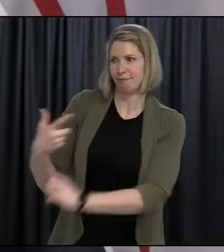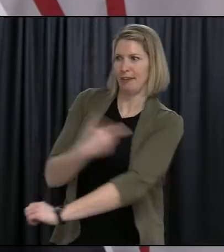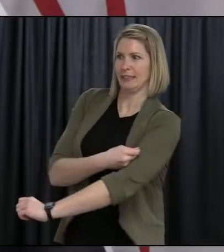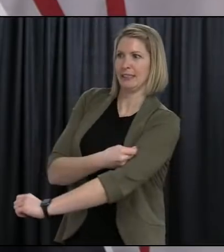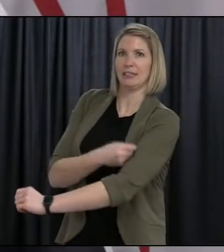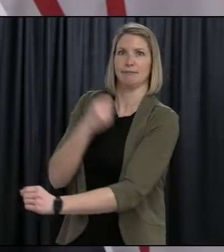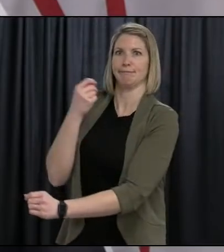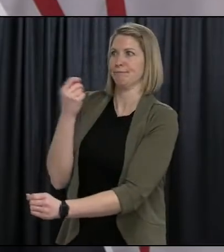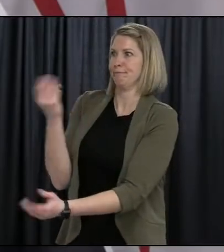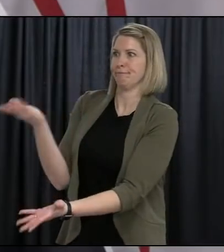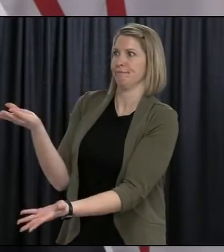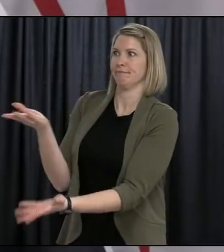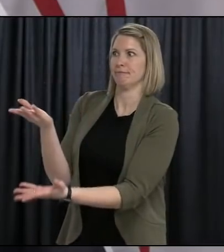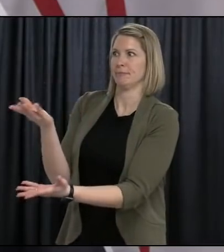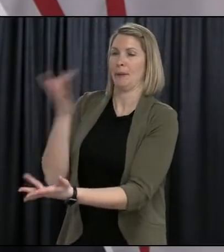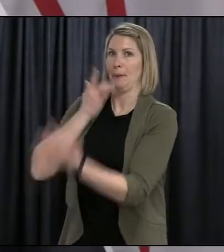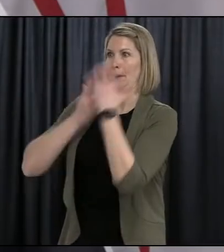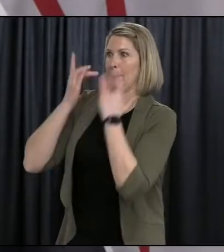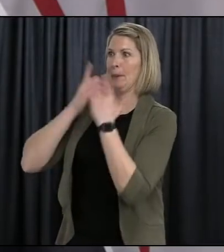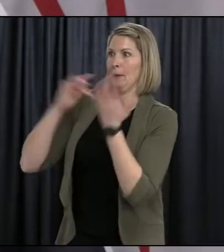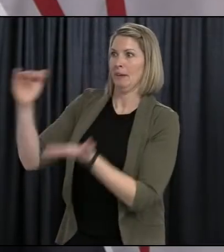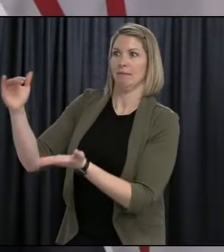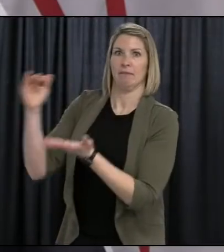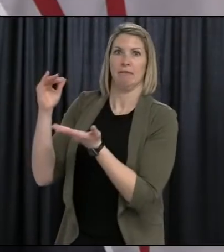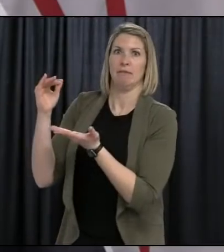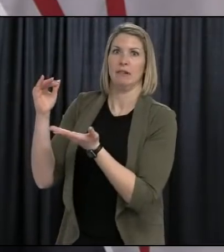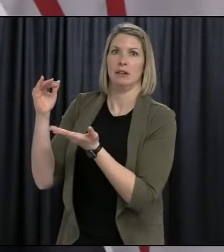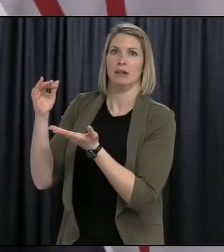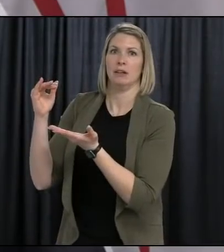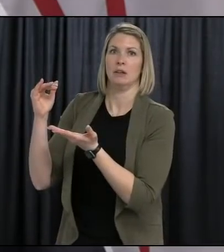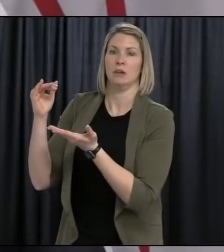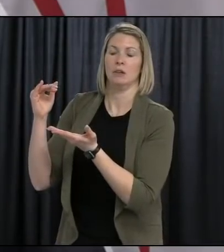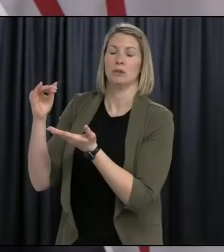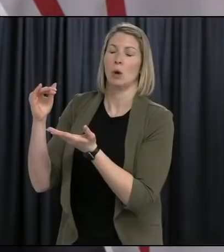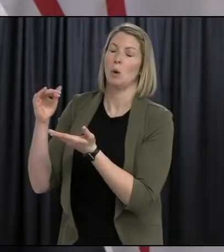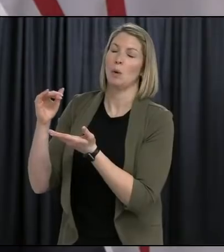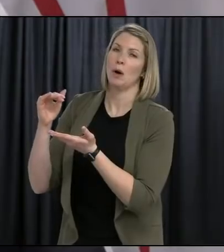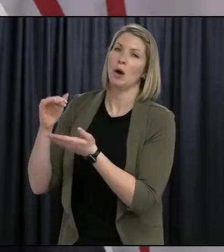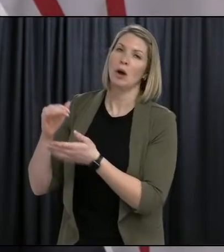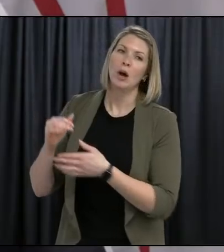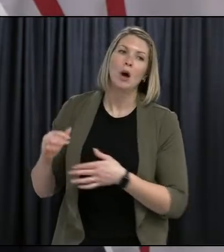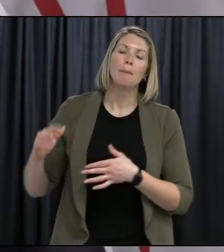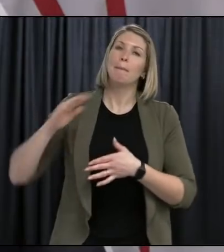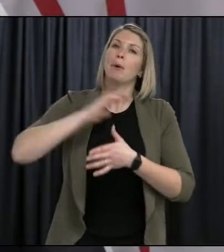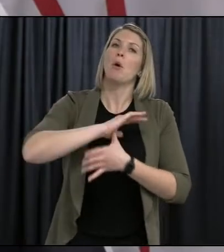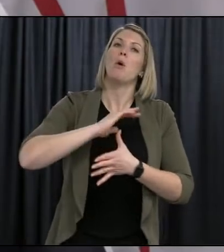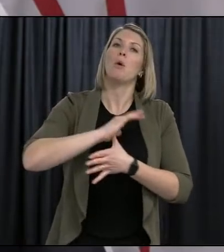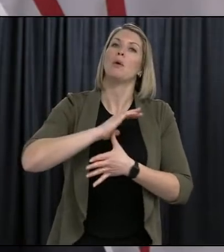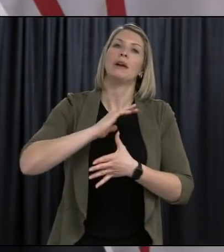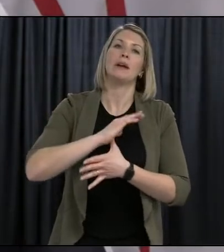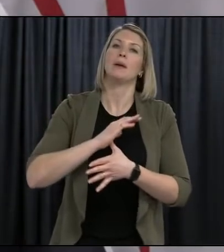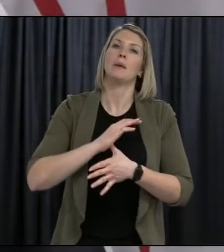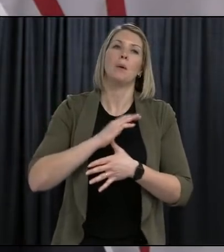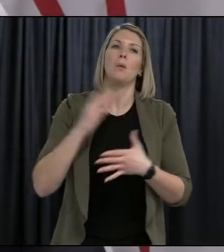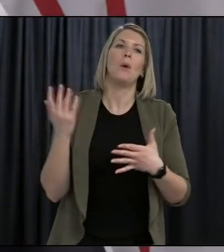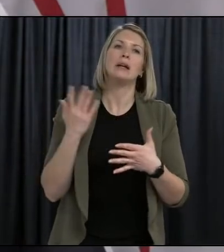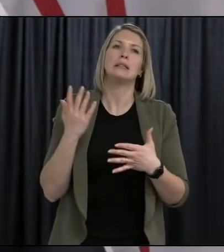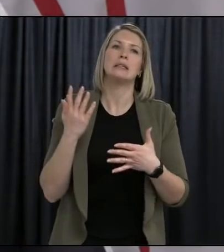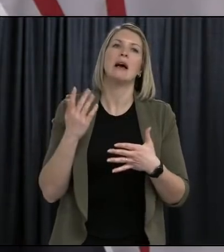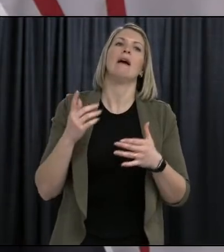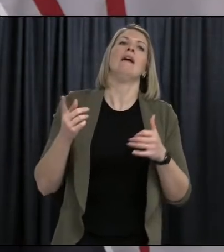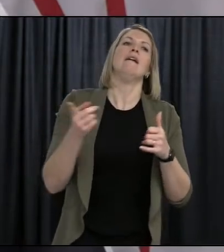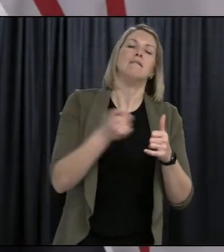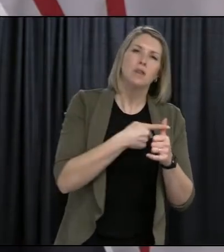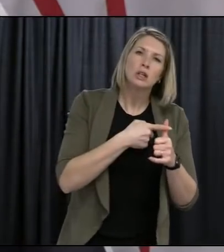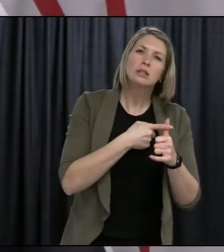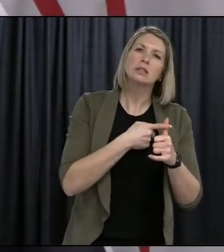have to prioritize. Our first priority is trying to reduce what we call morbidity and